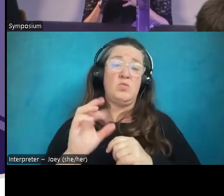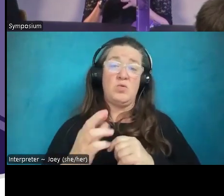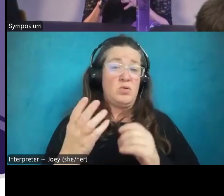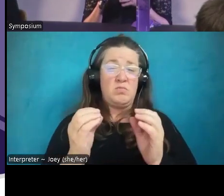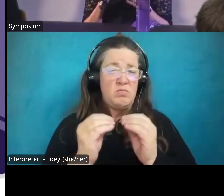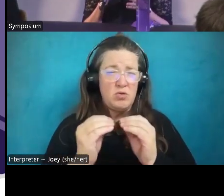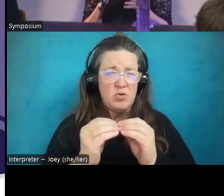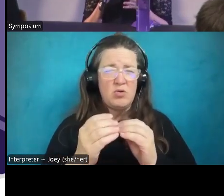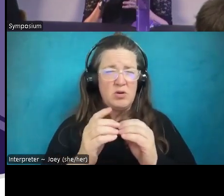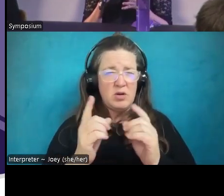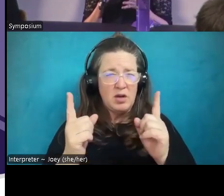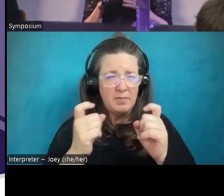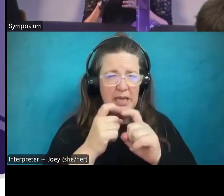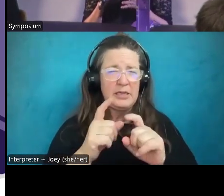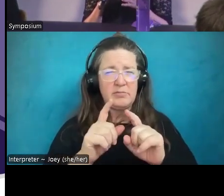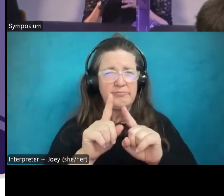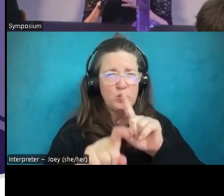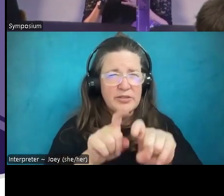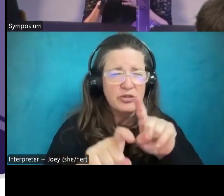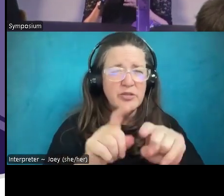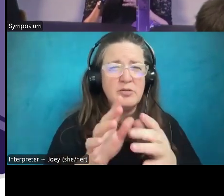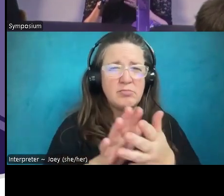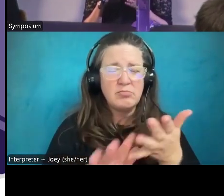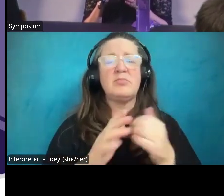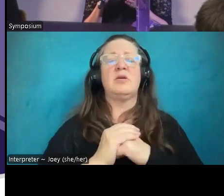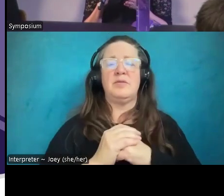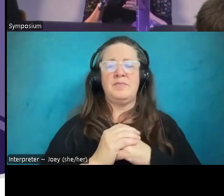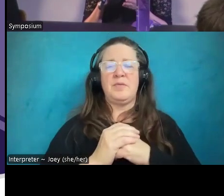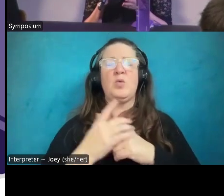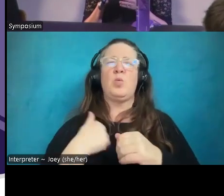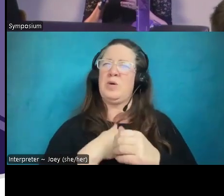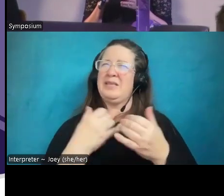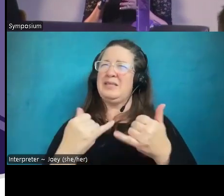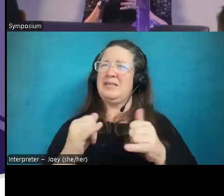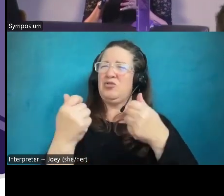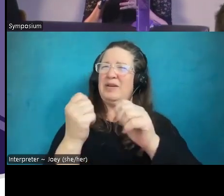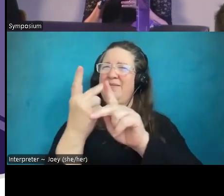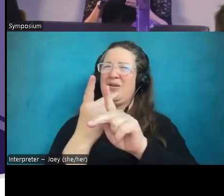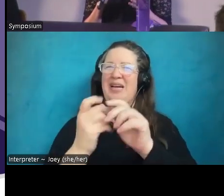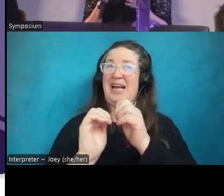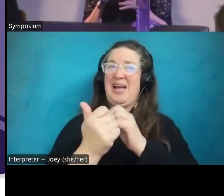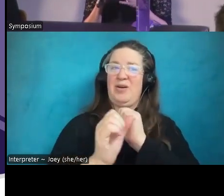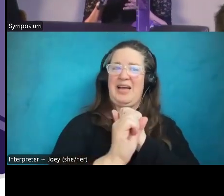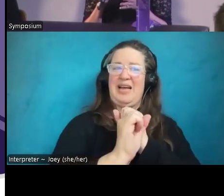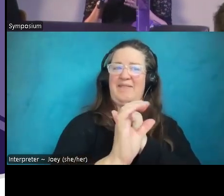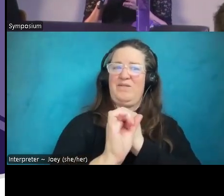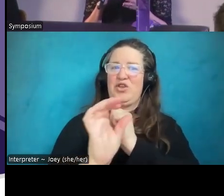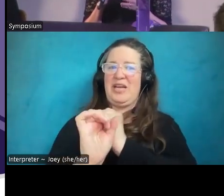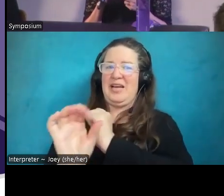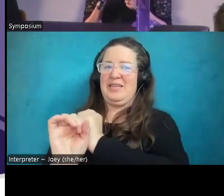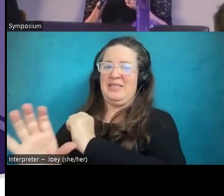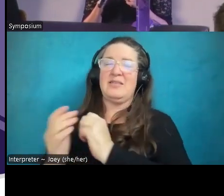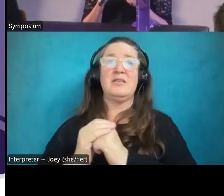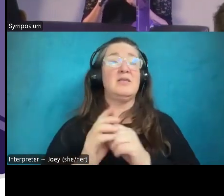best way to go about advertising this, but what I would say for now is any of the patients that are in the room or